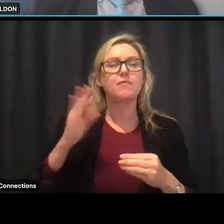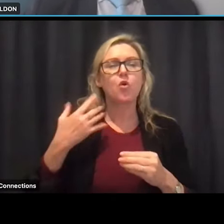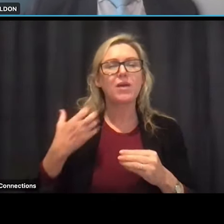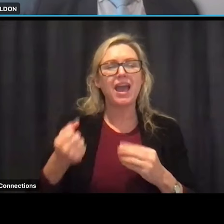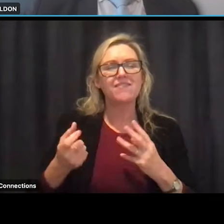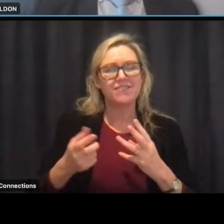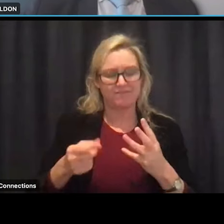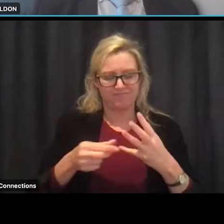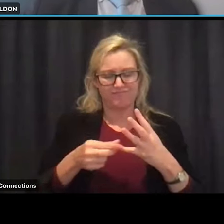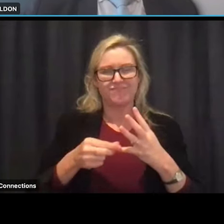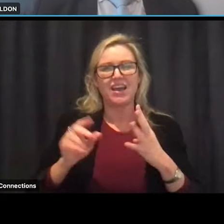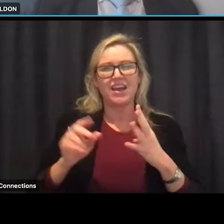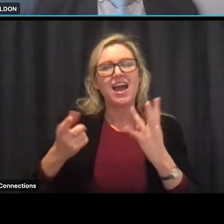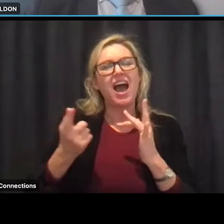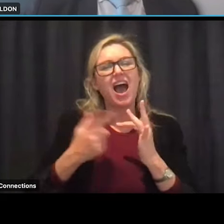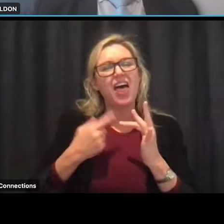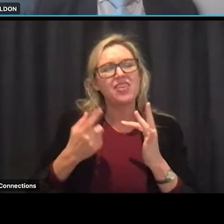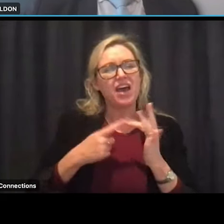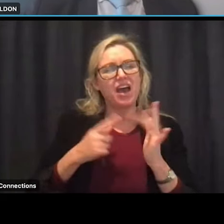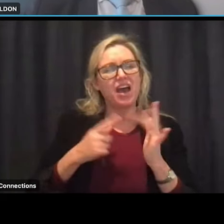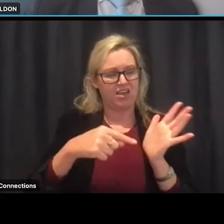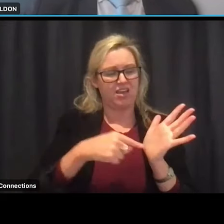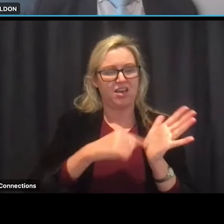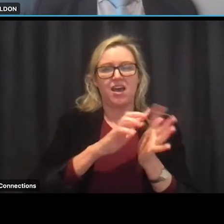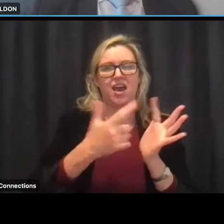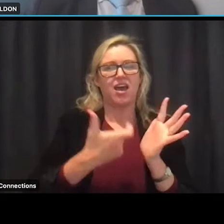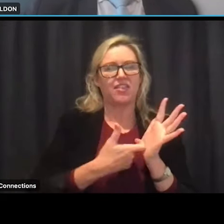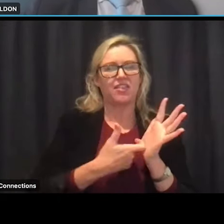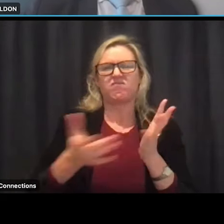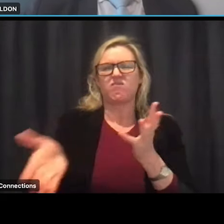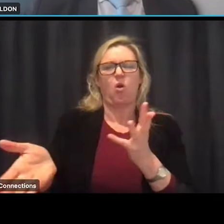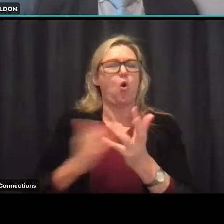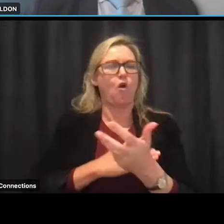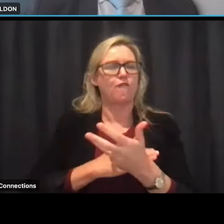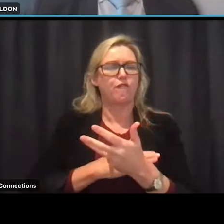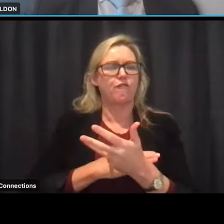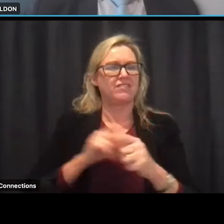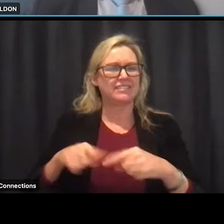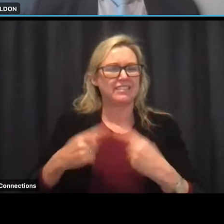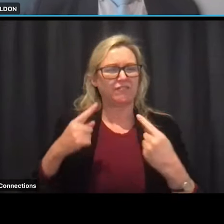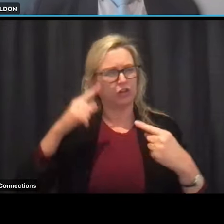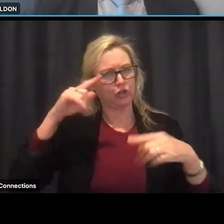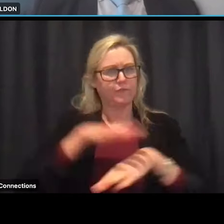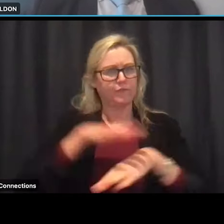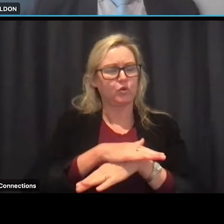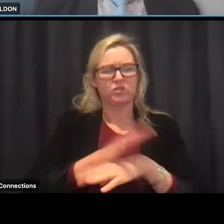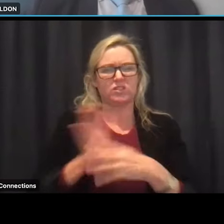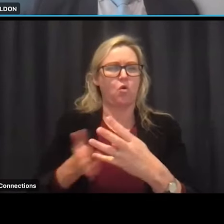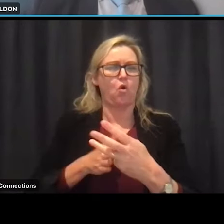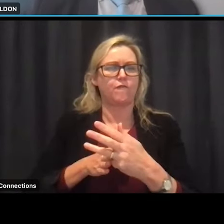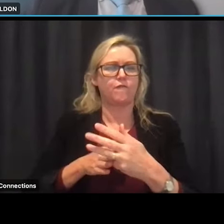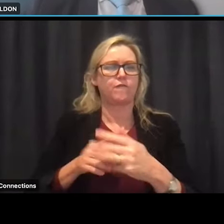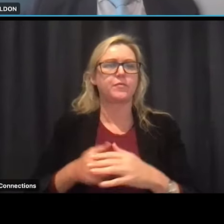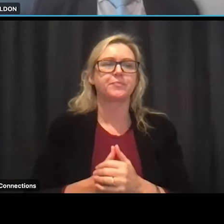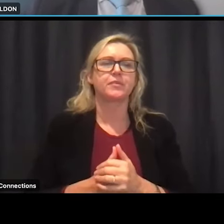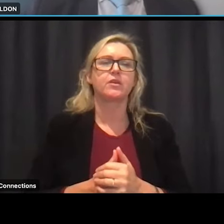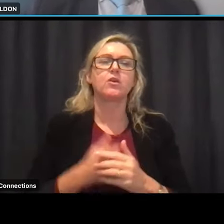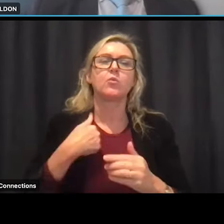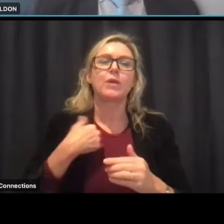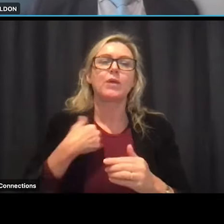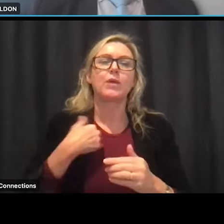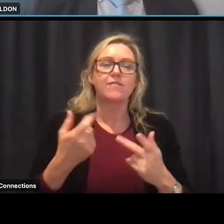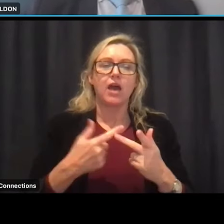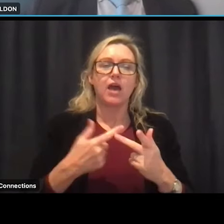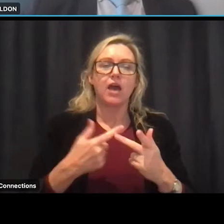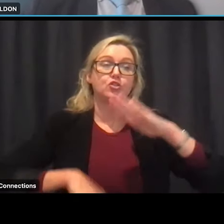felt the data we received from this field was not going to be useful, and it was just another field to complete. We've included the field's total cost